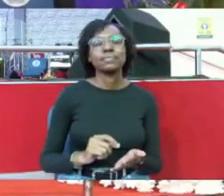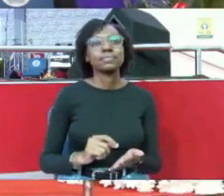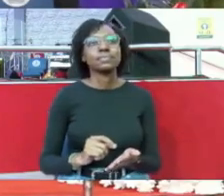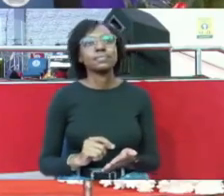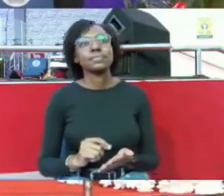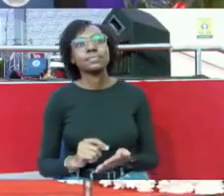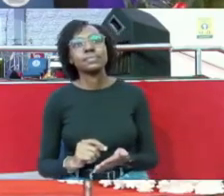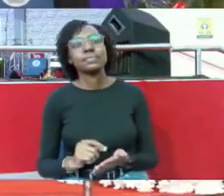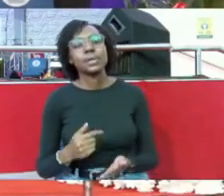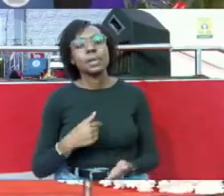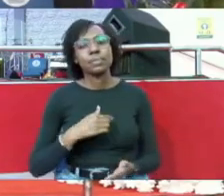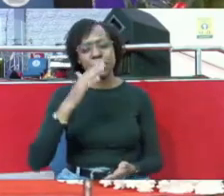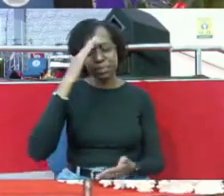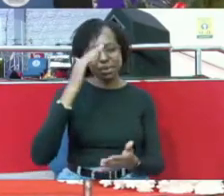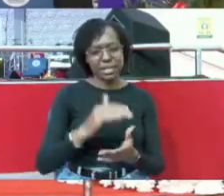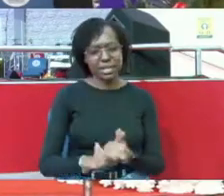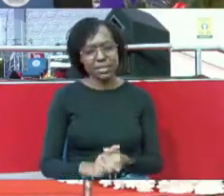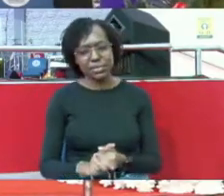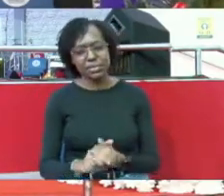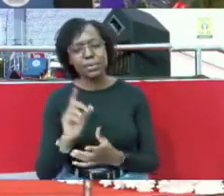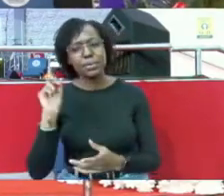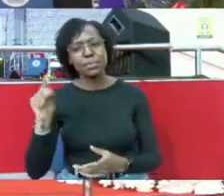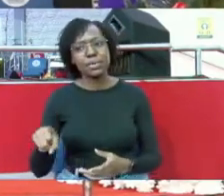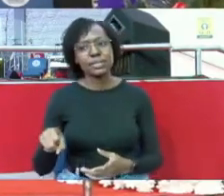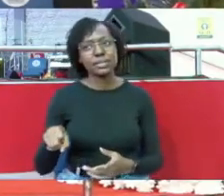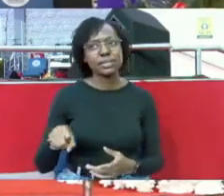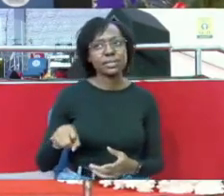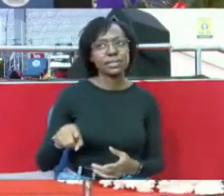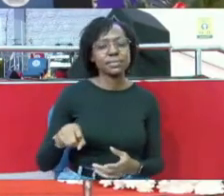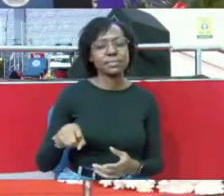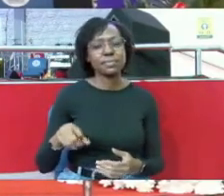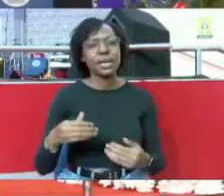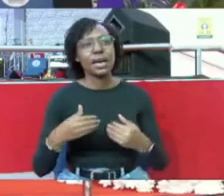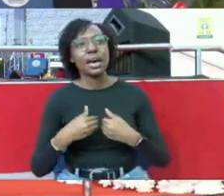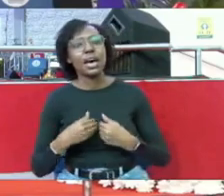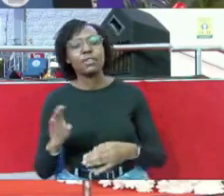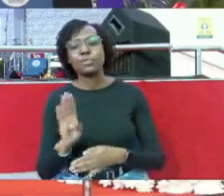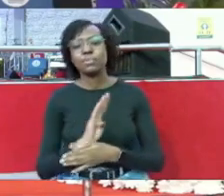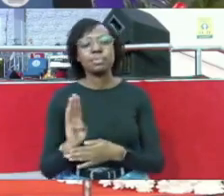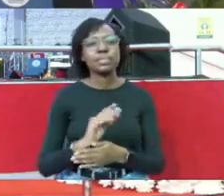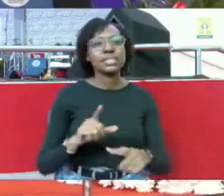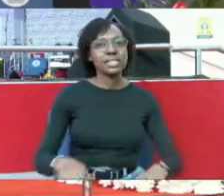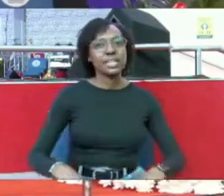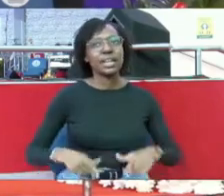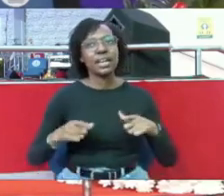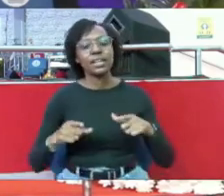And I believe he must have had a busy life just like what we have today.